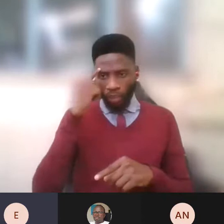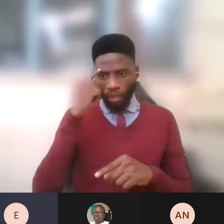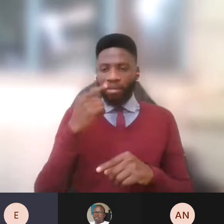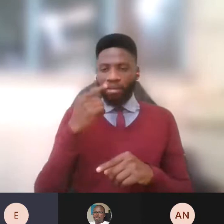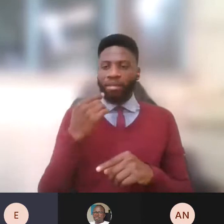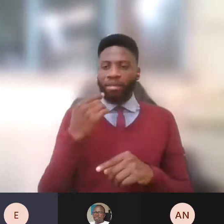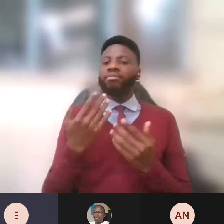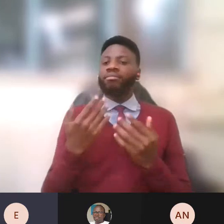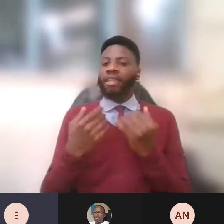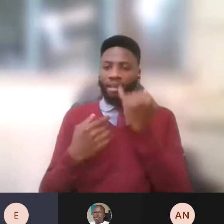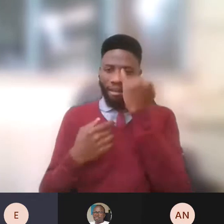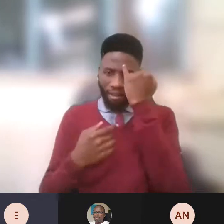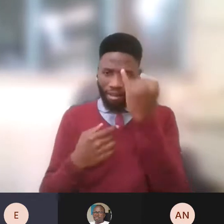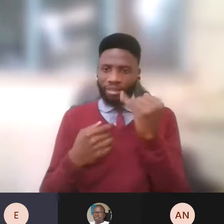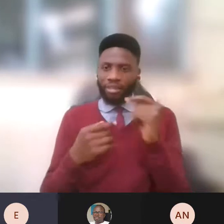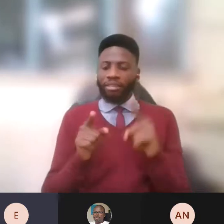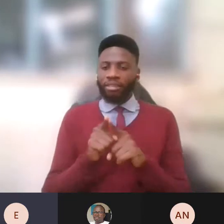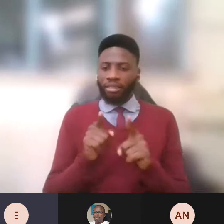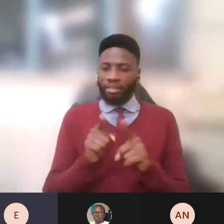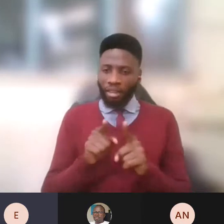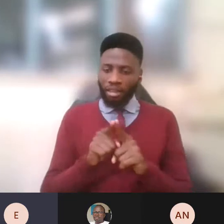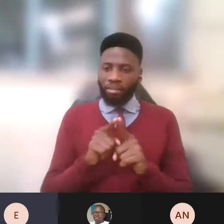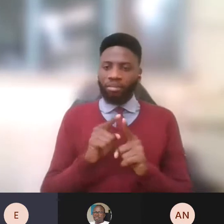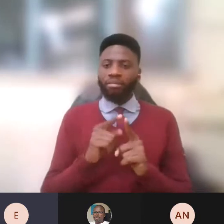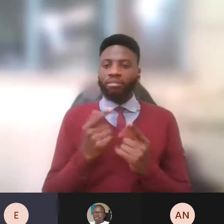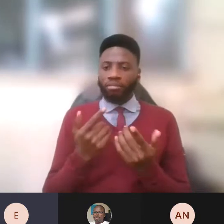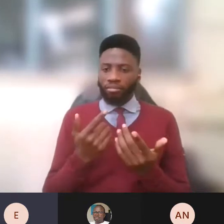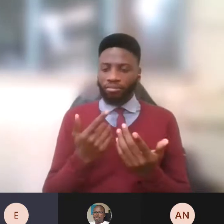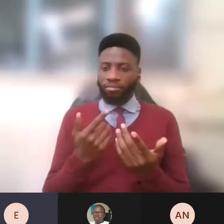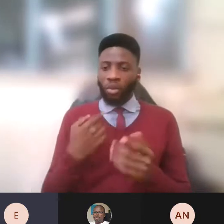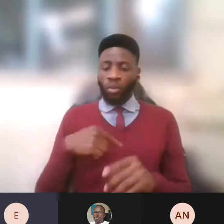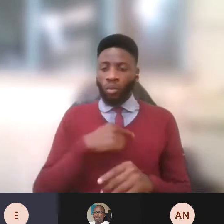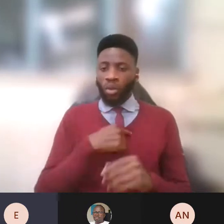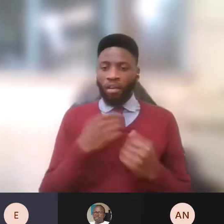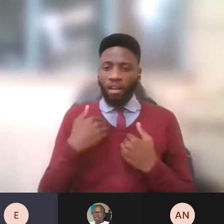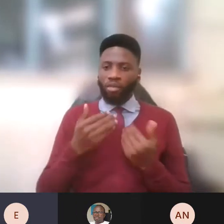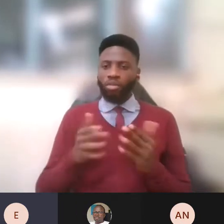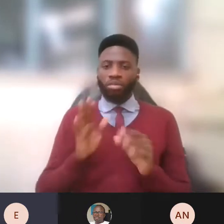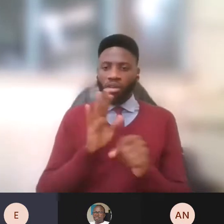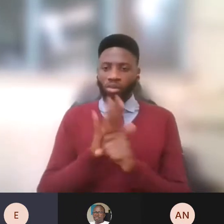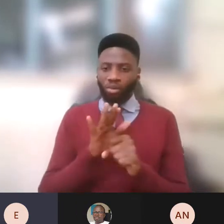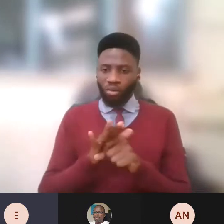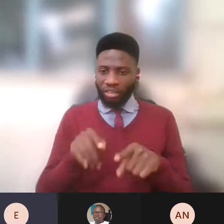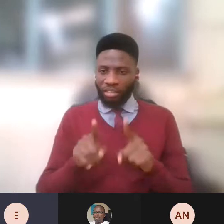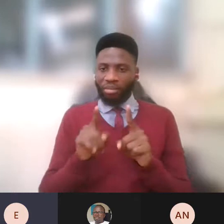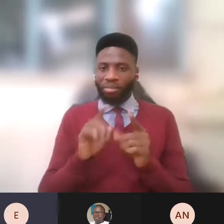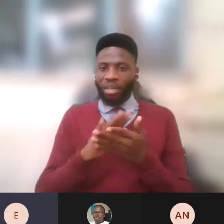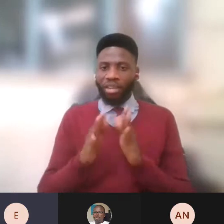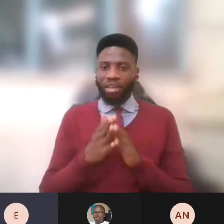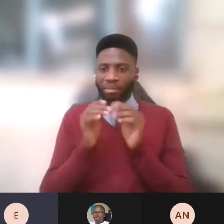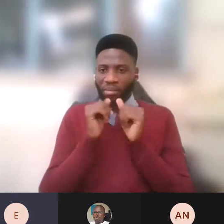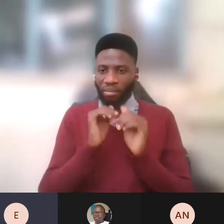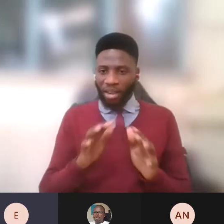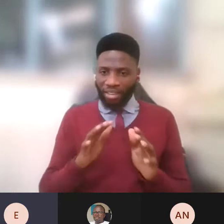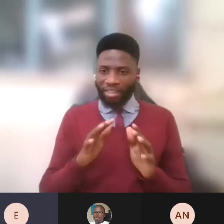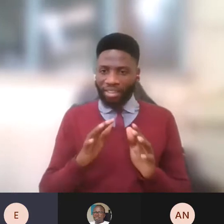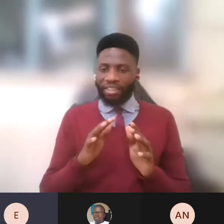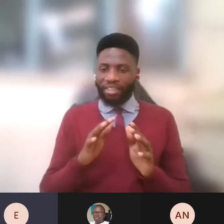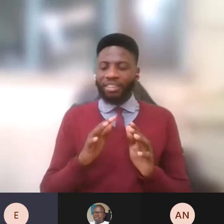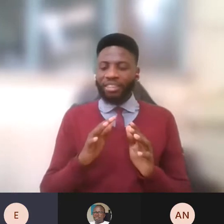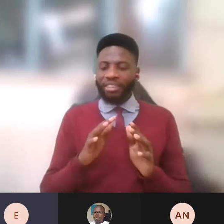have a fantastic opportunity to actually be part of the solution. We think 5 years ago, the cost of cybercrime was about $500